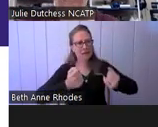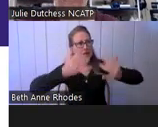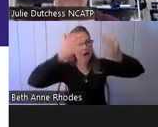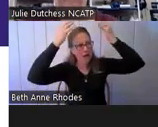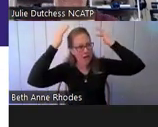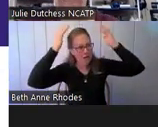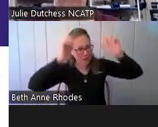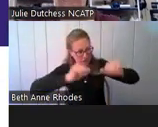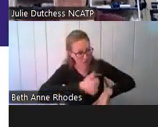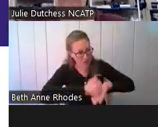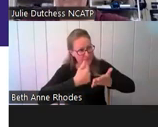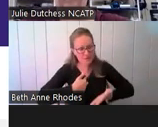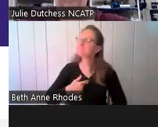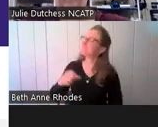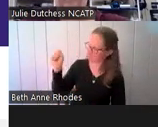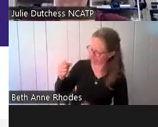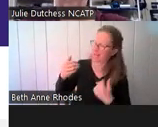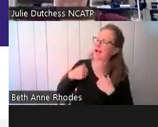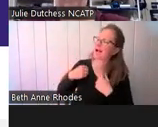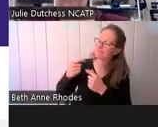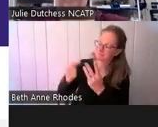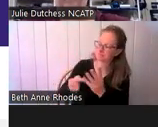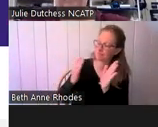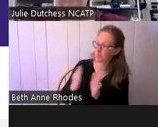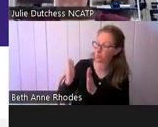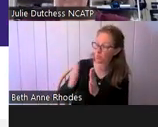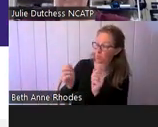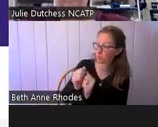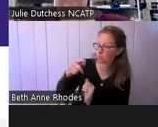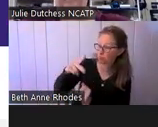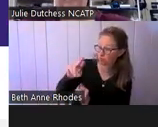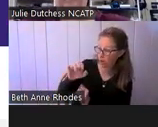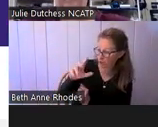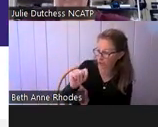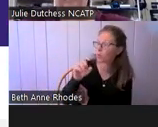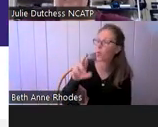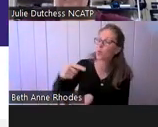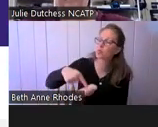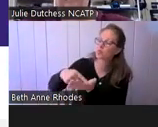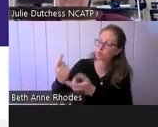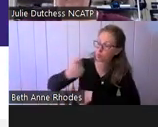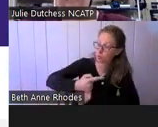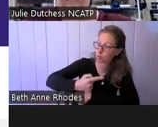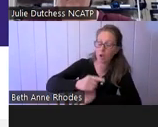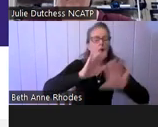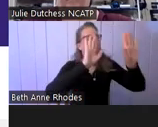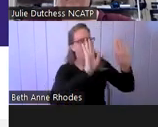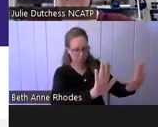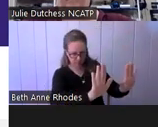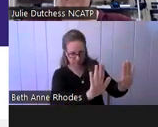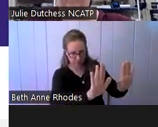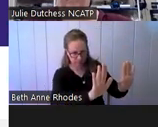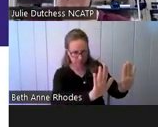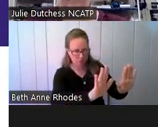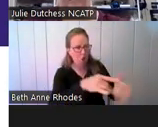all of them. Can you help me out? We have your tasks organized by project or due date, and we can even help you prioritize your...